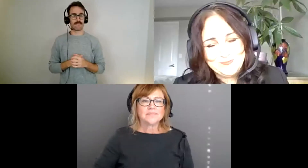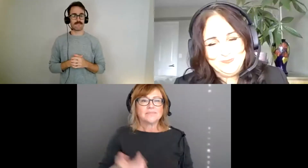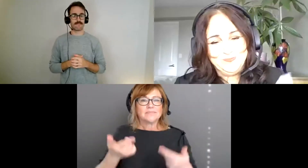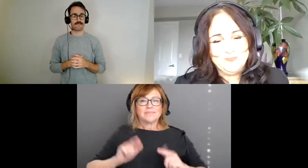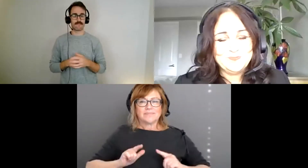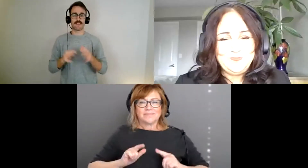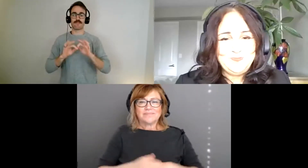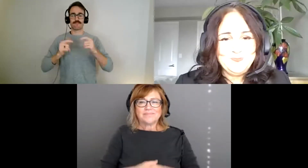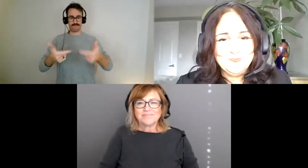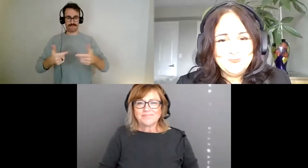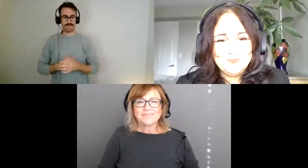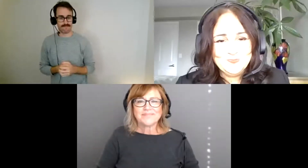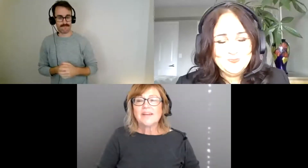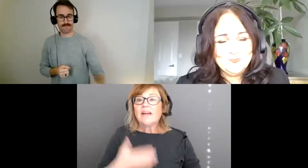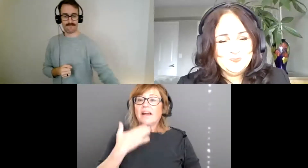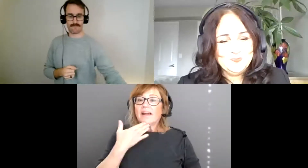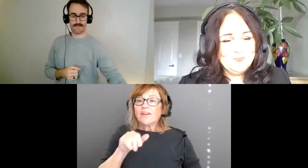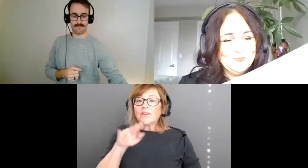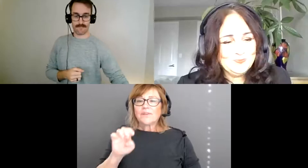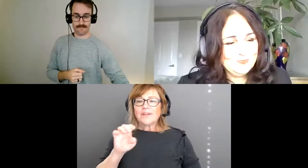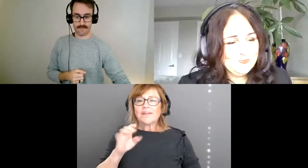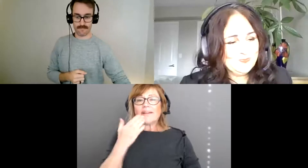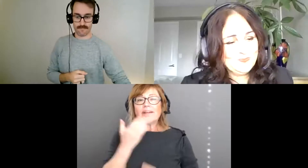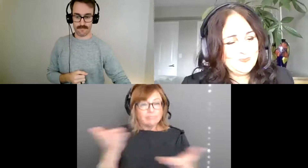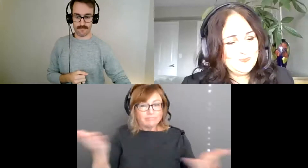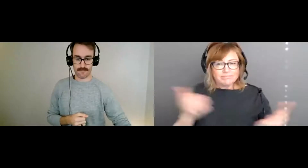much. Thank you, Jane. Thanks, everyone.